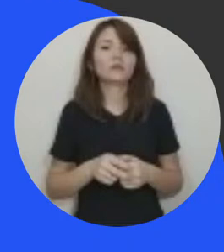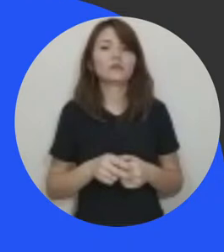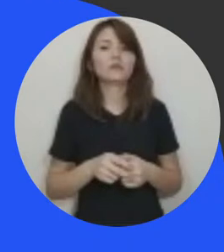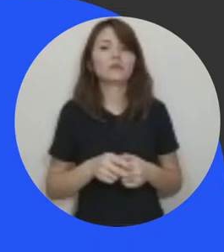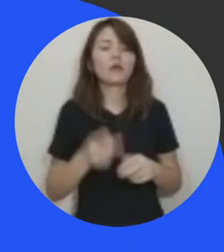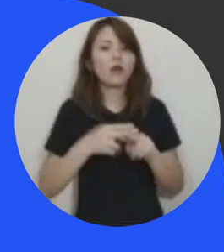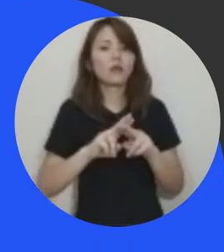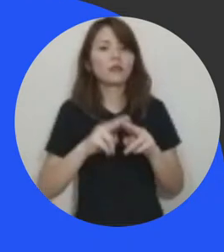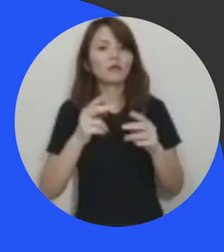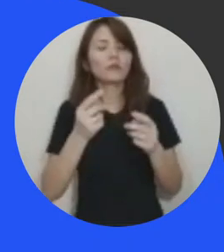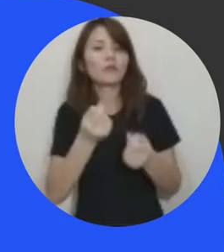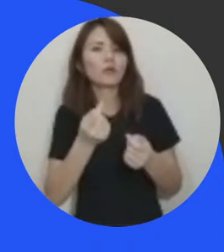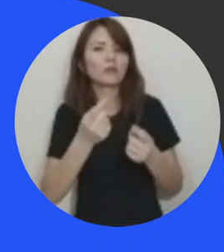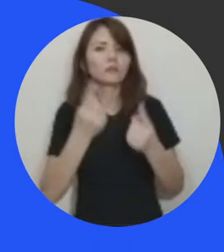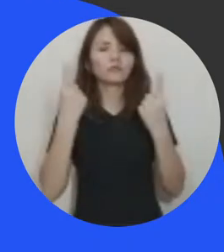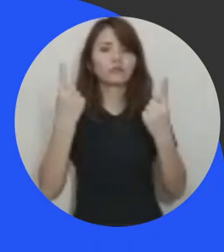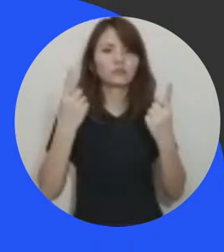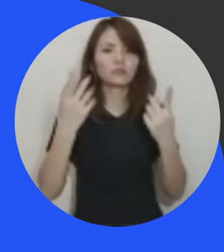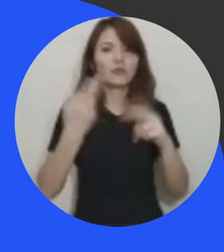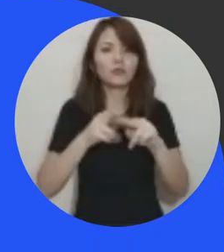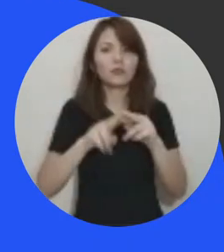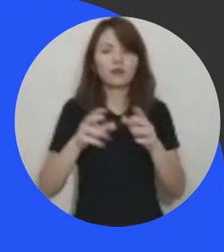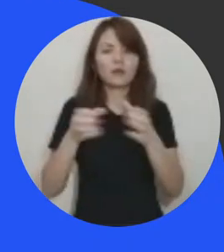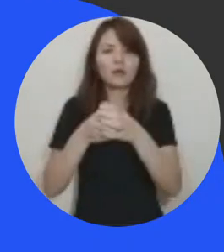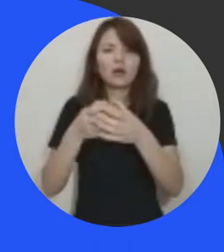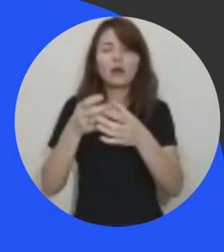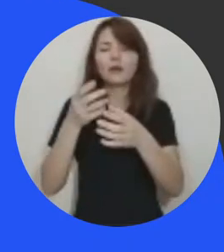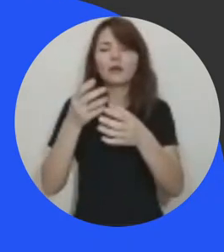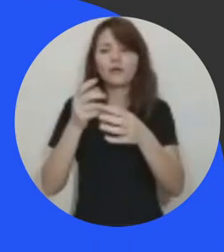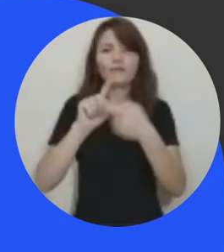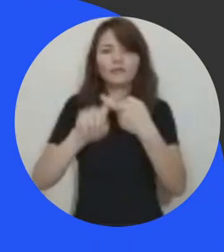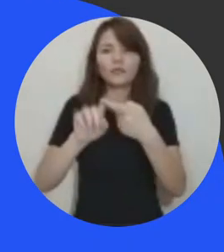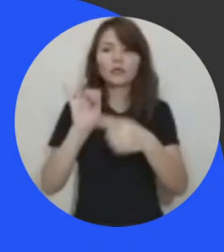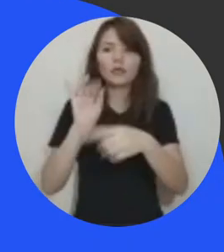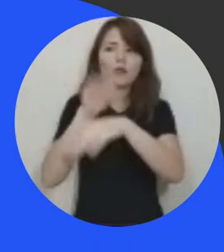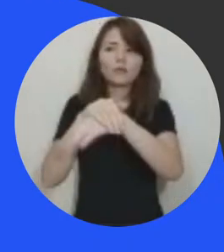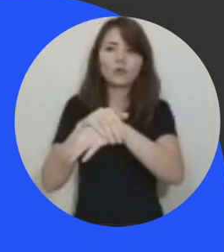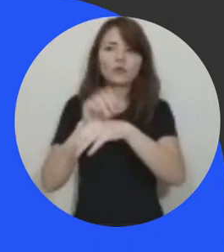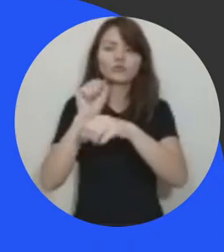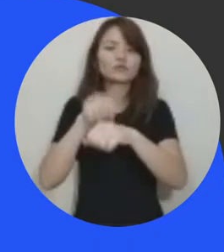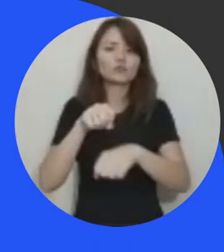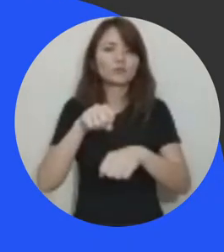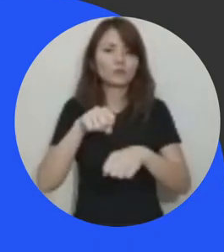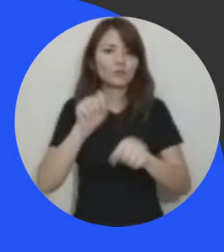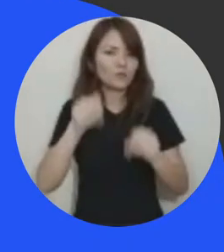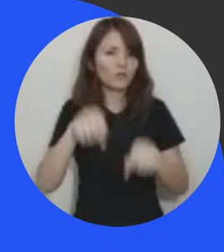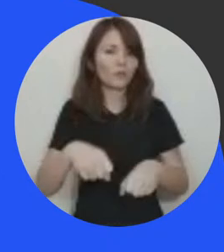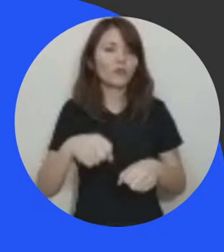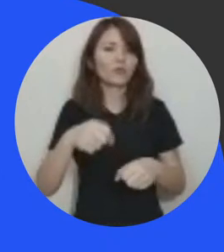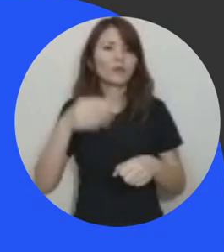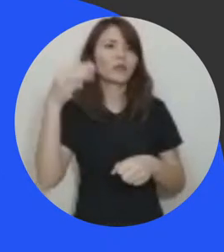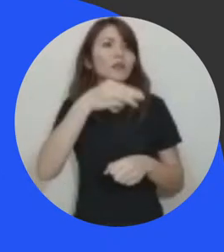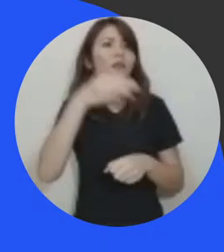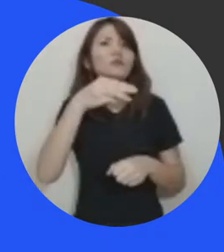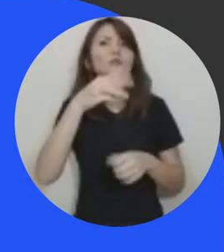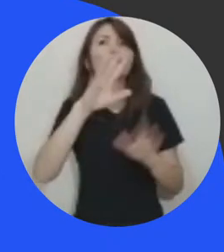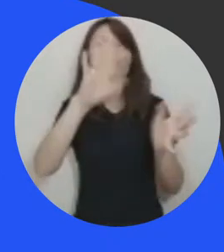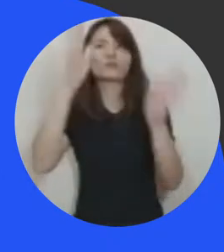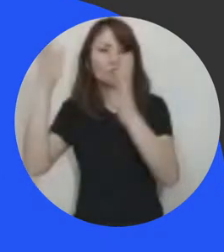found was that we could identify over 1,000 times where the virus had been introduced into the